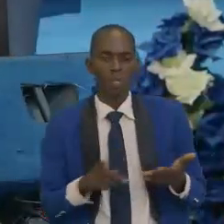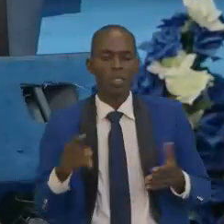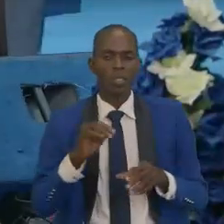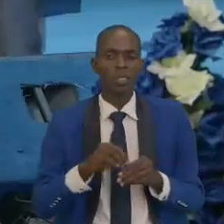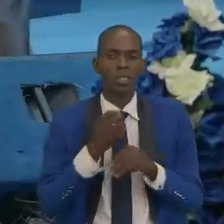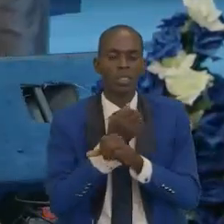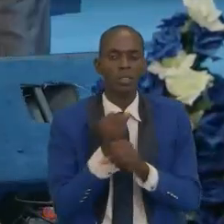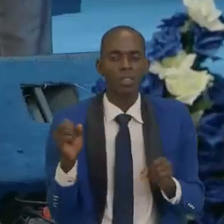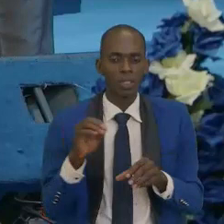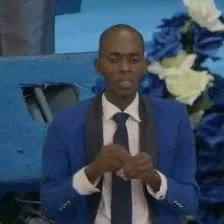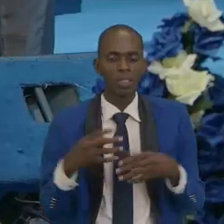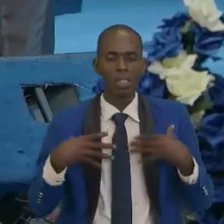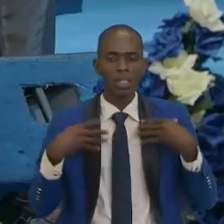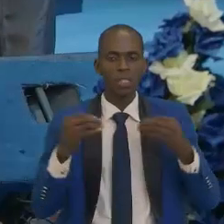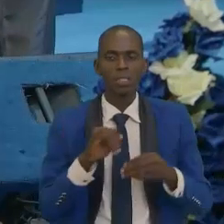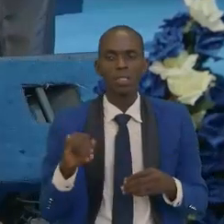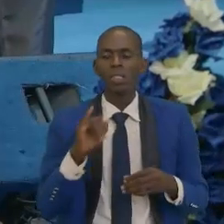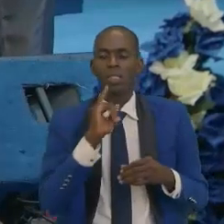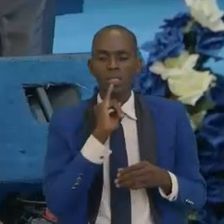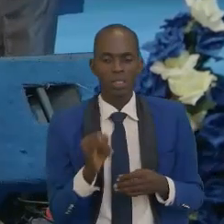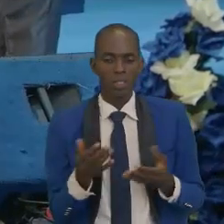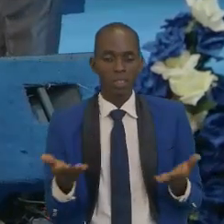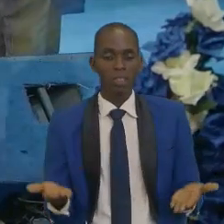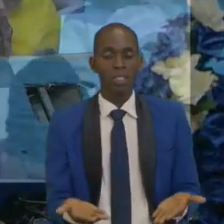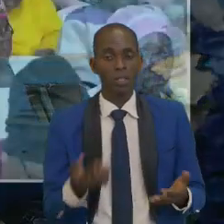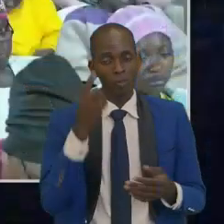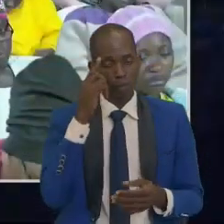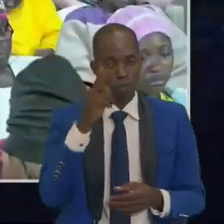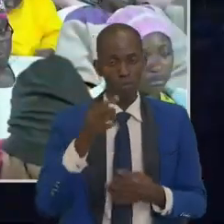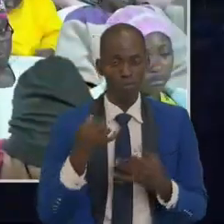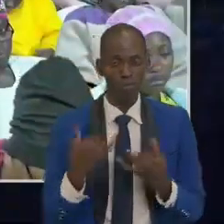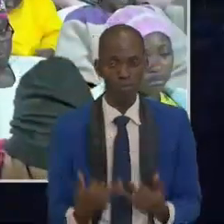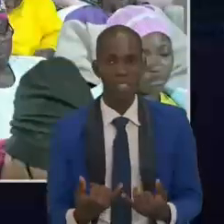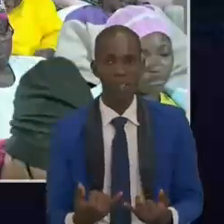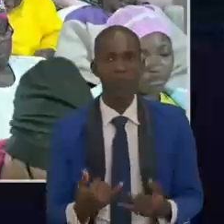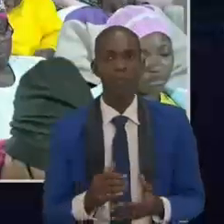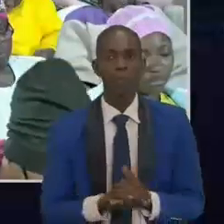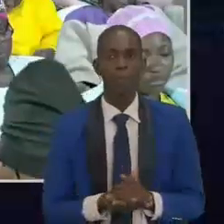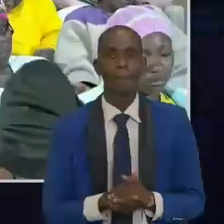in healing is available for you right now,